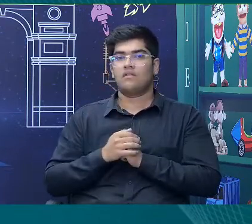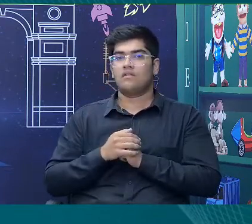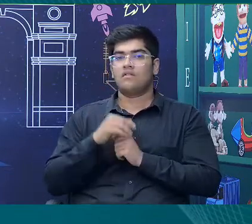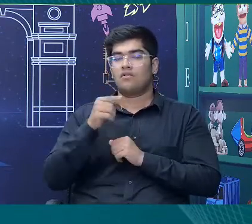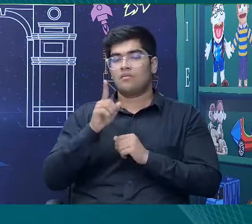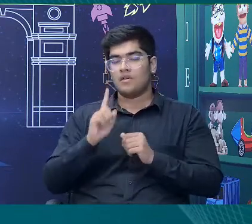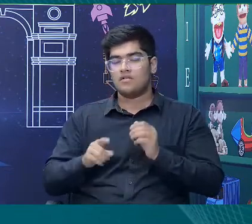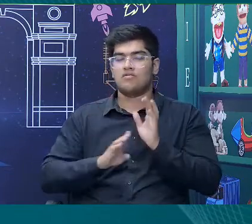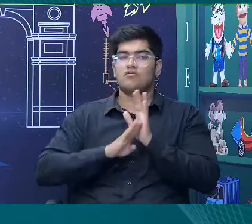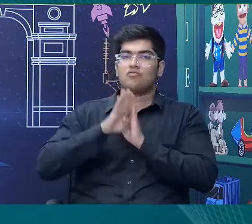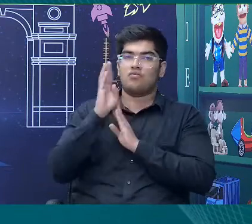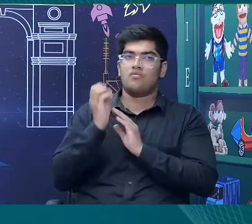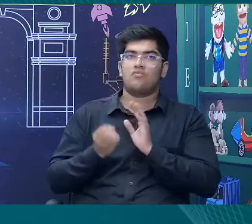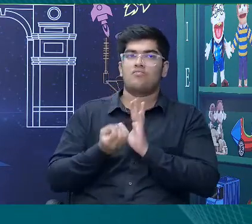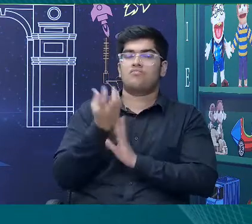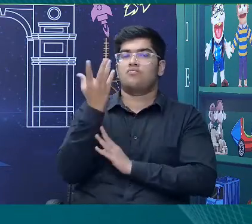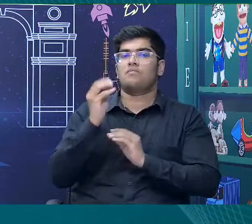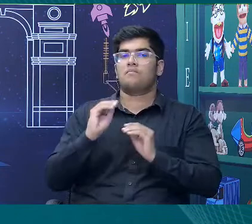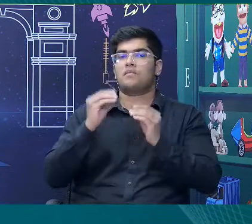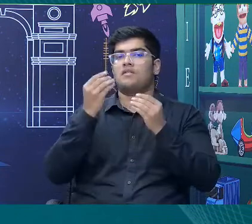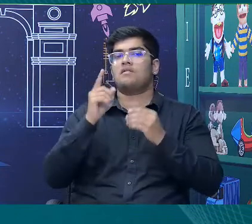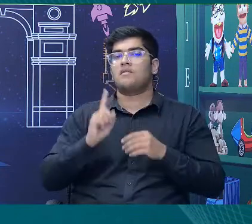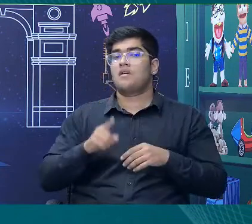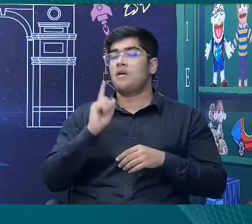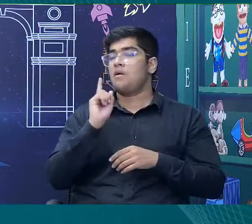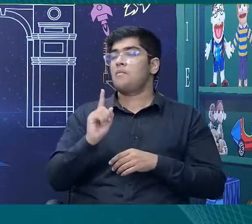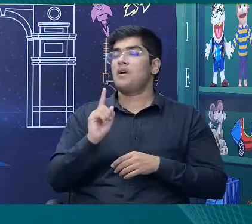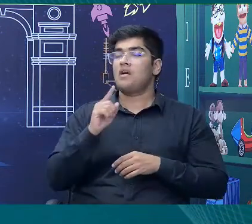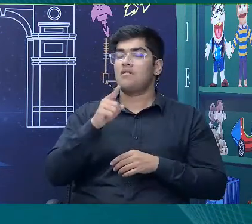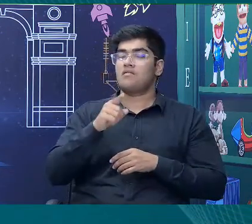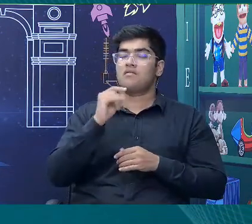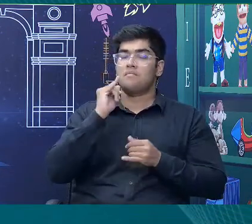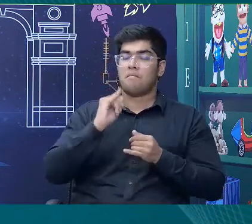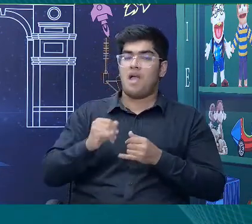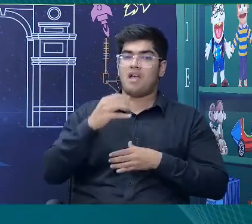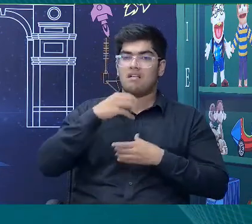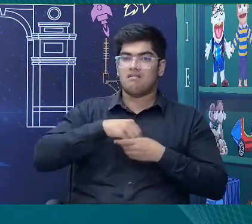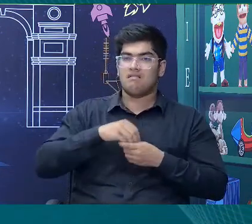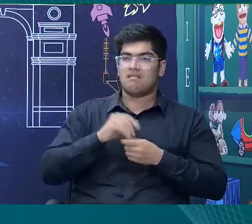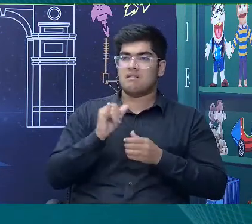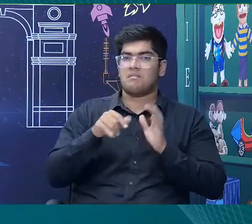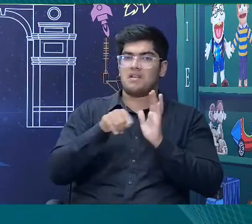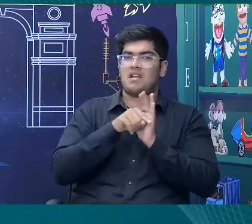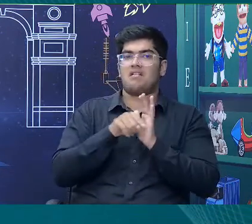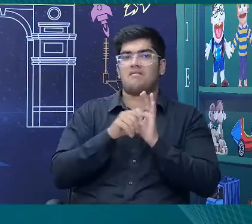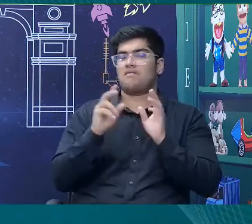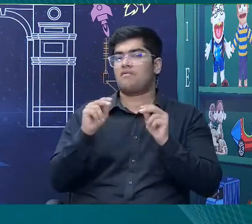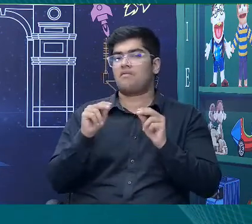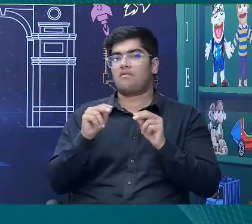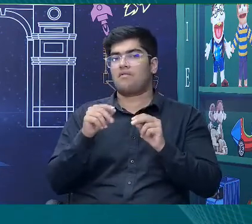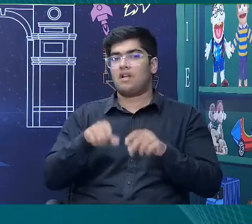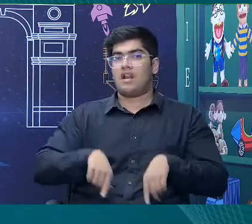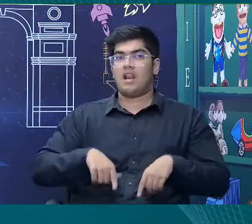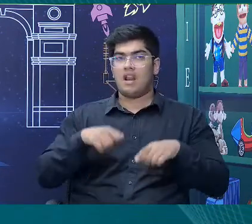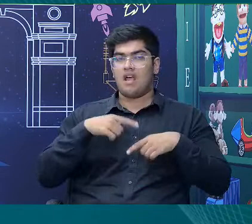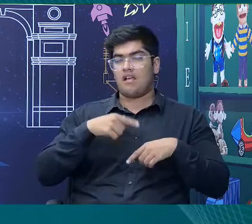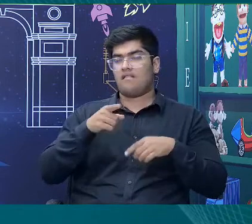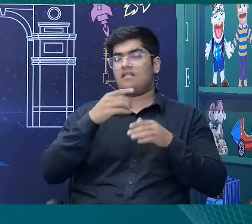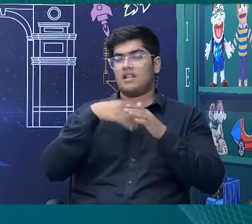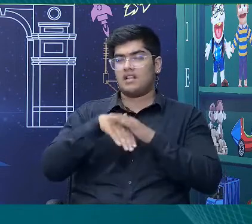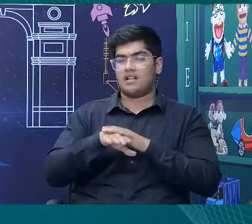grow and evolve, but don't allow them to make you bitter towards life. Life is,